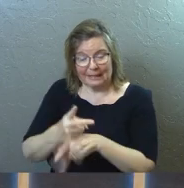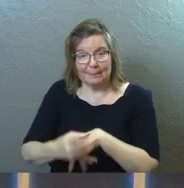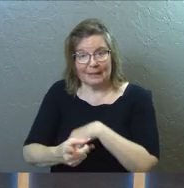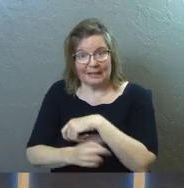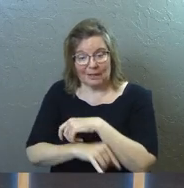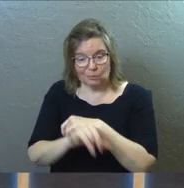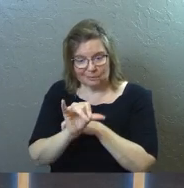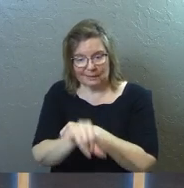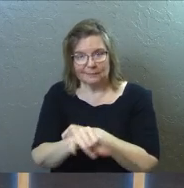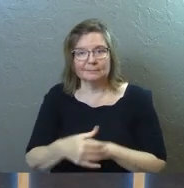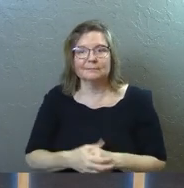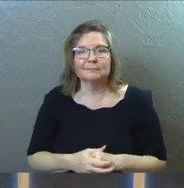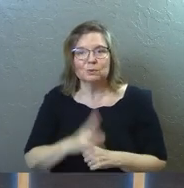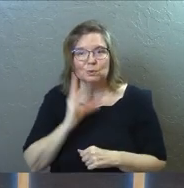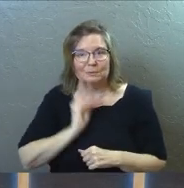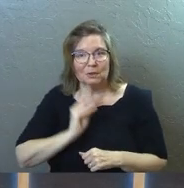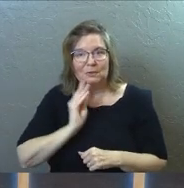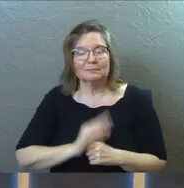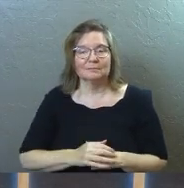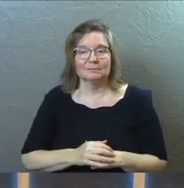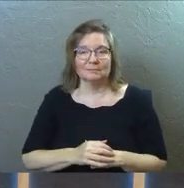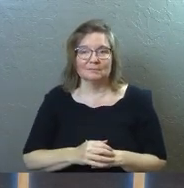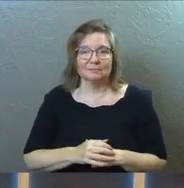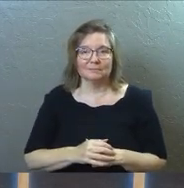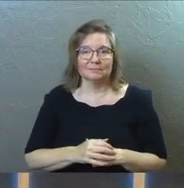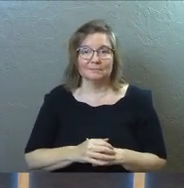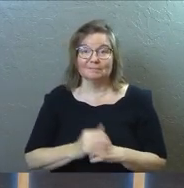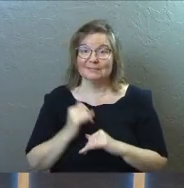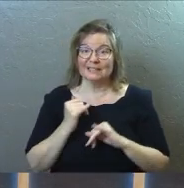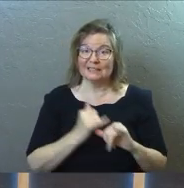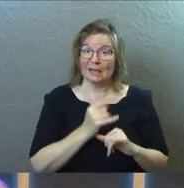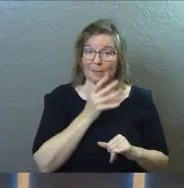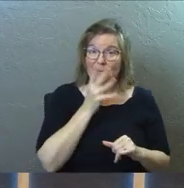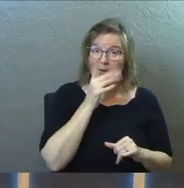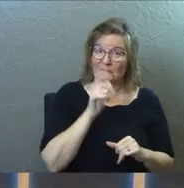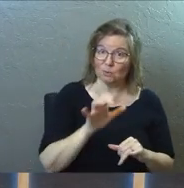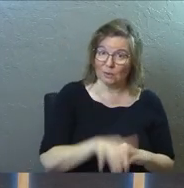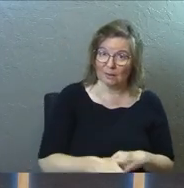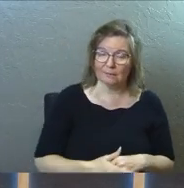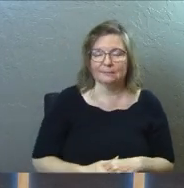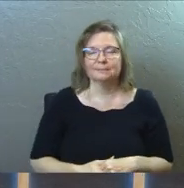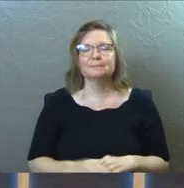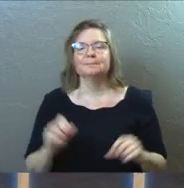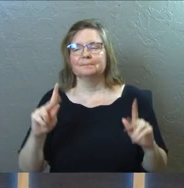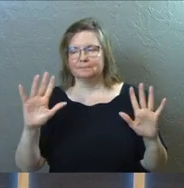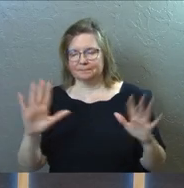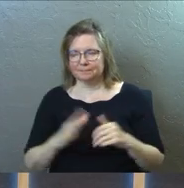the consequence in there. Amen. And you're no different as a parent. Okay.